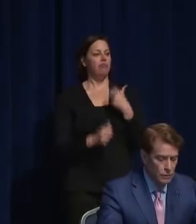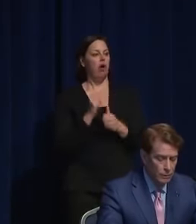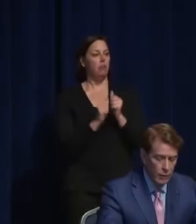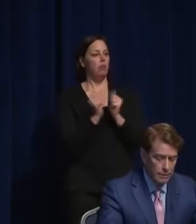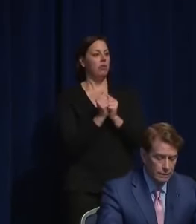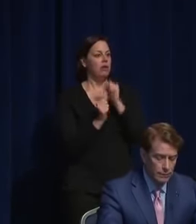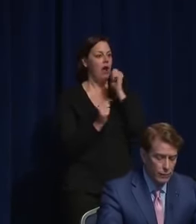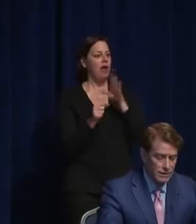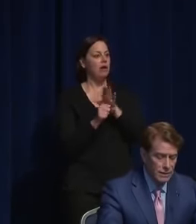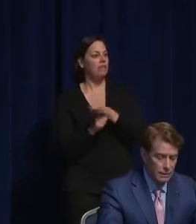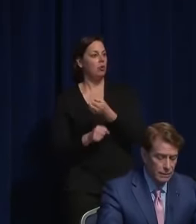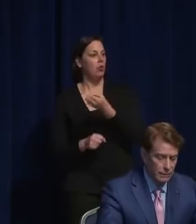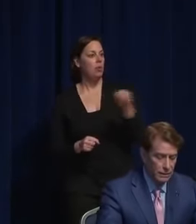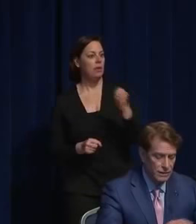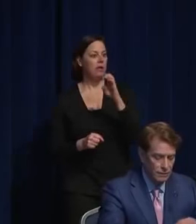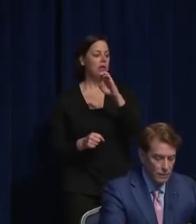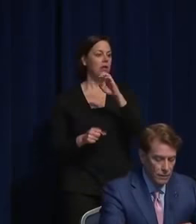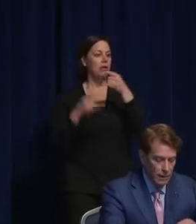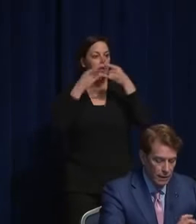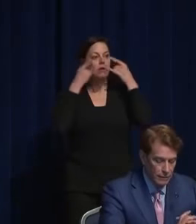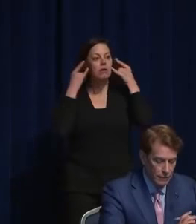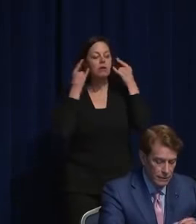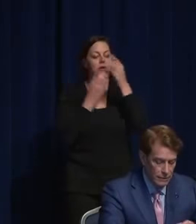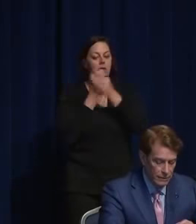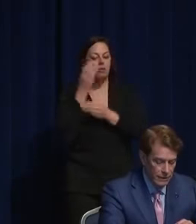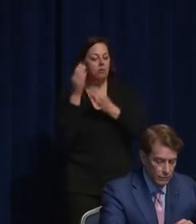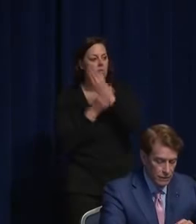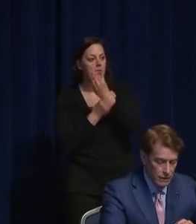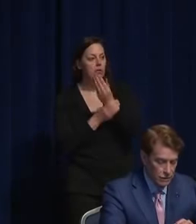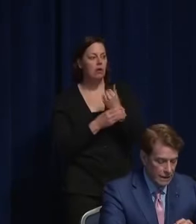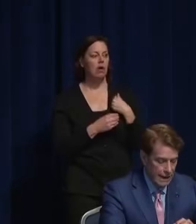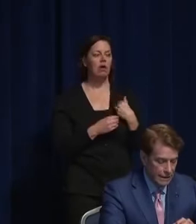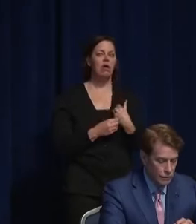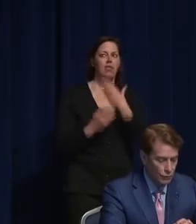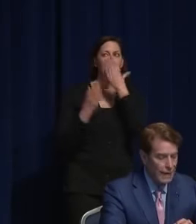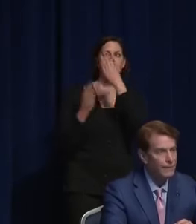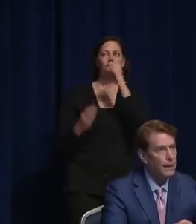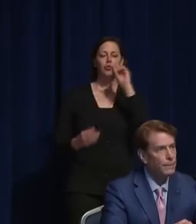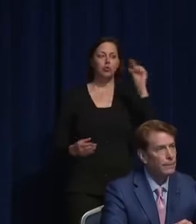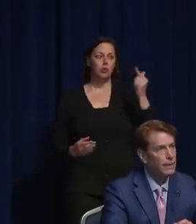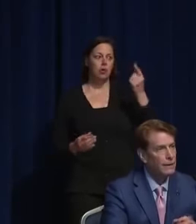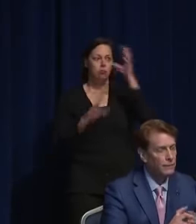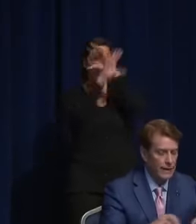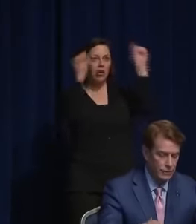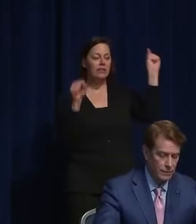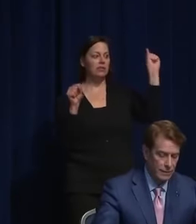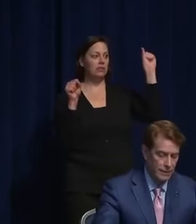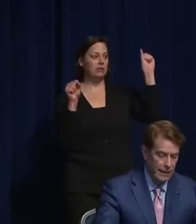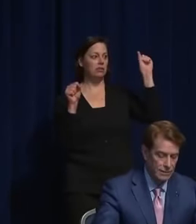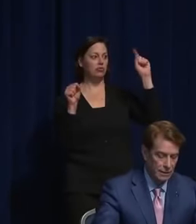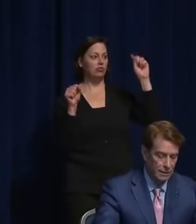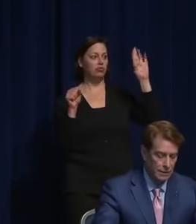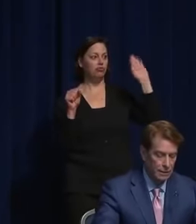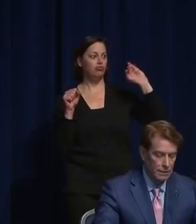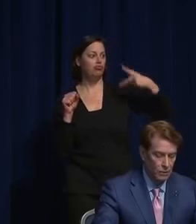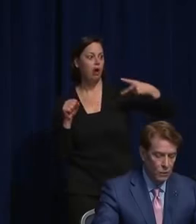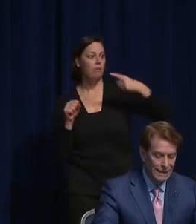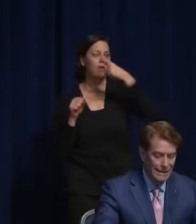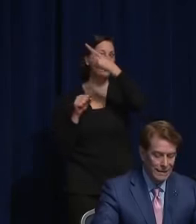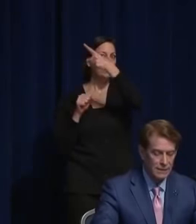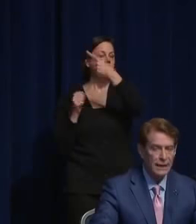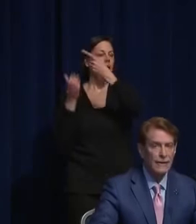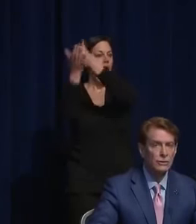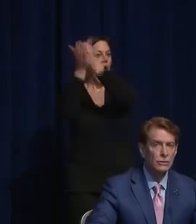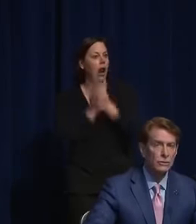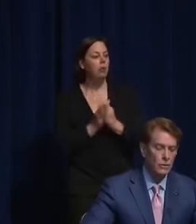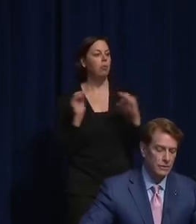do applaud the President for his invoking of the Defense Production Act to ramp up manufacturing capacity. We need